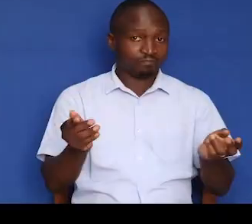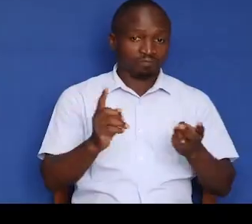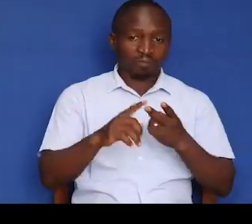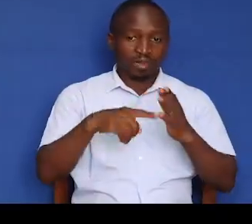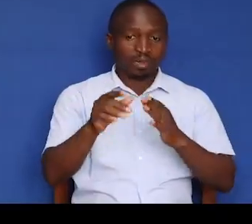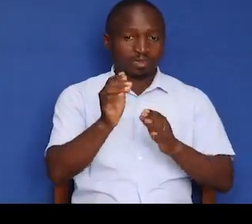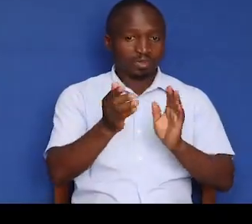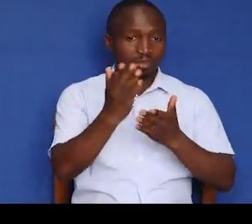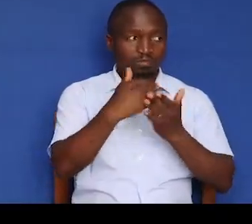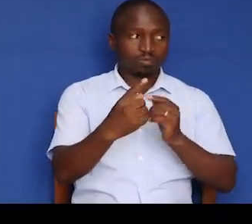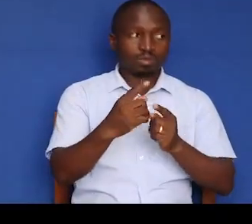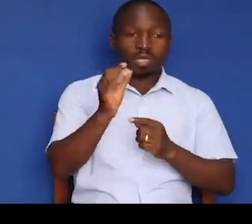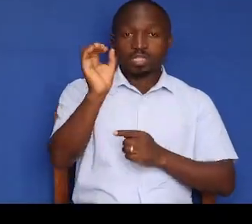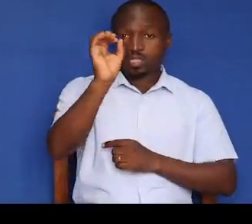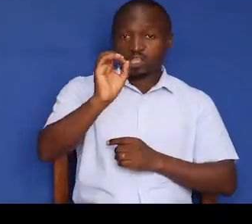level.